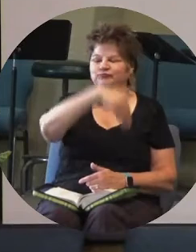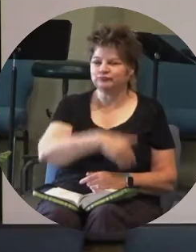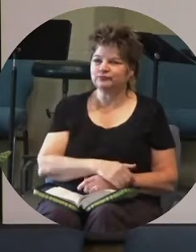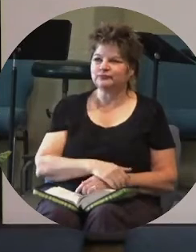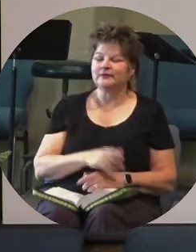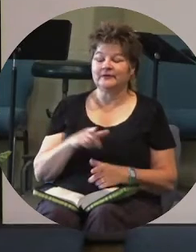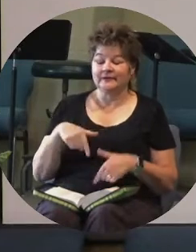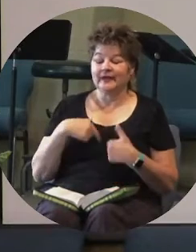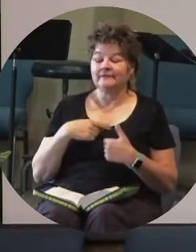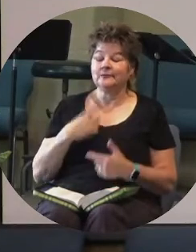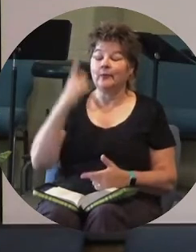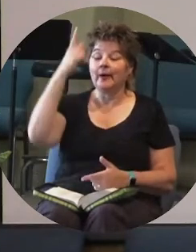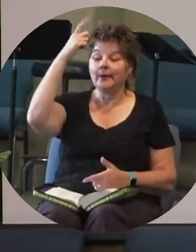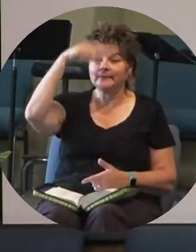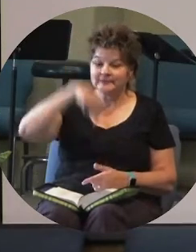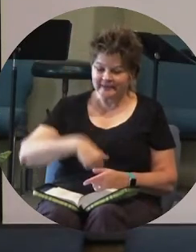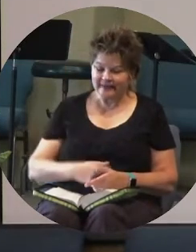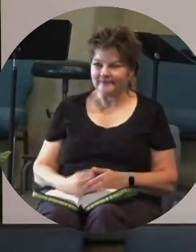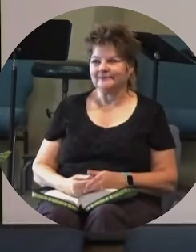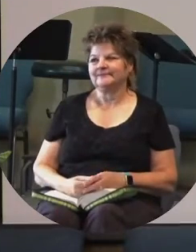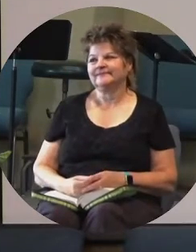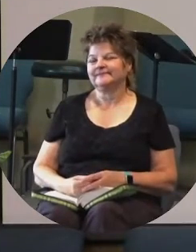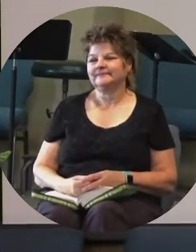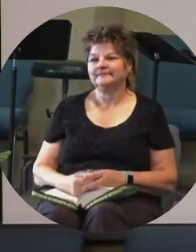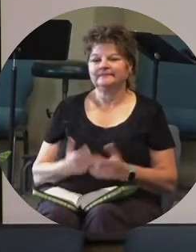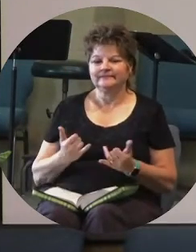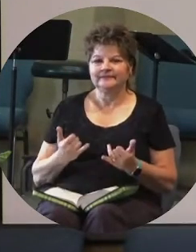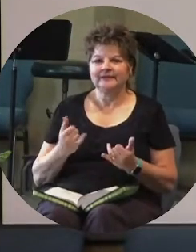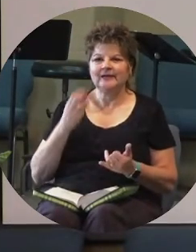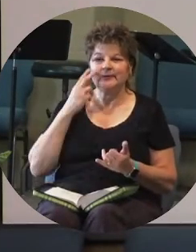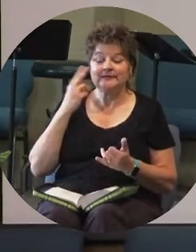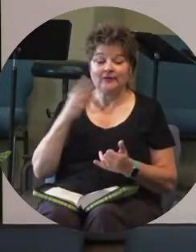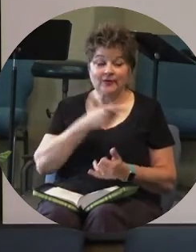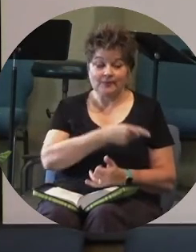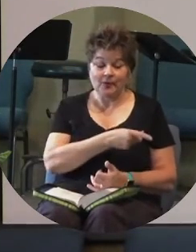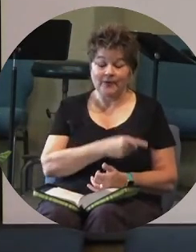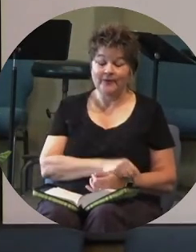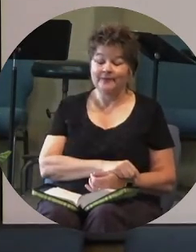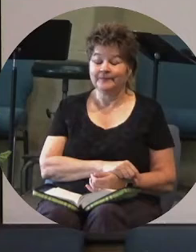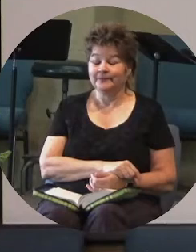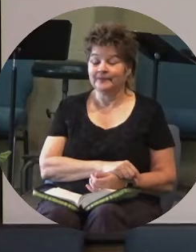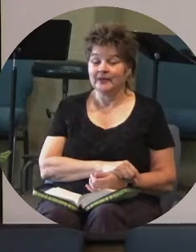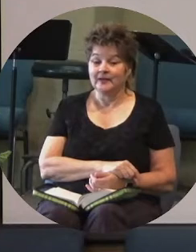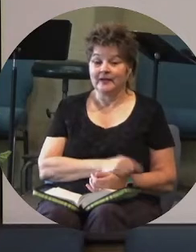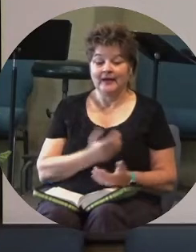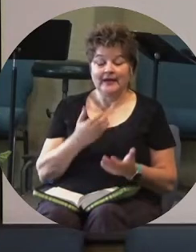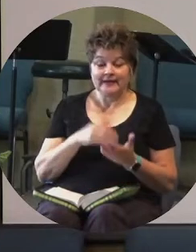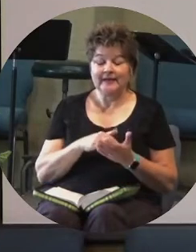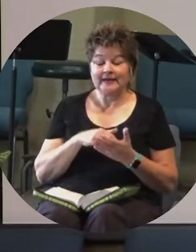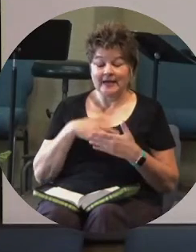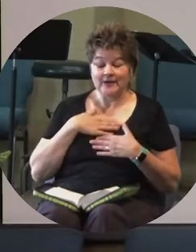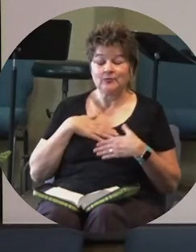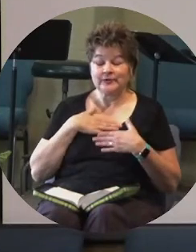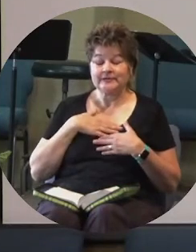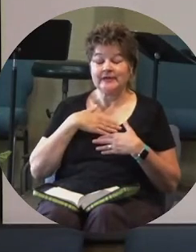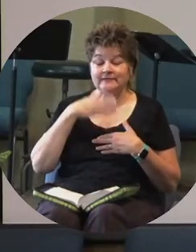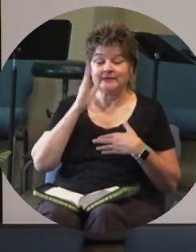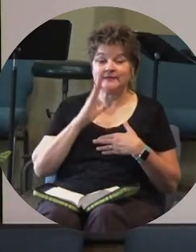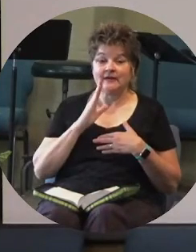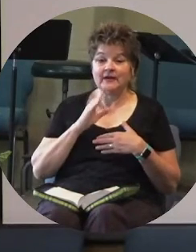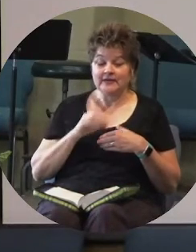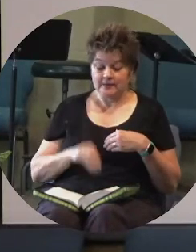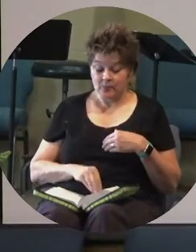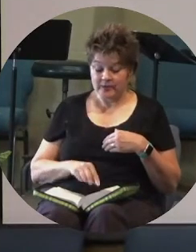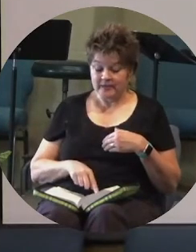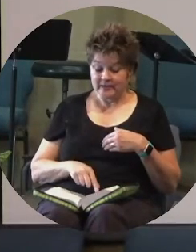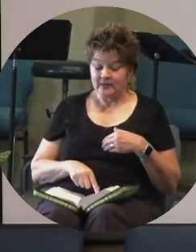life has its ups and downs. Today we saw that Paul, and again, I appreciate this of God. He put it in his